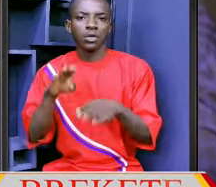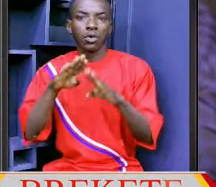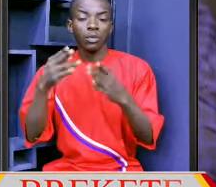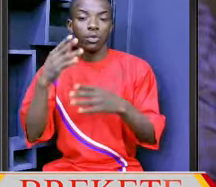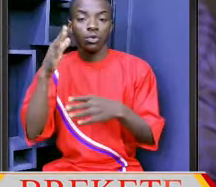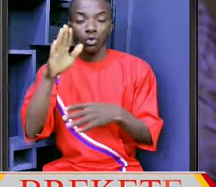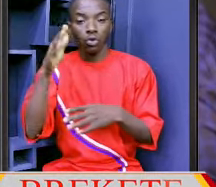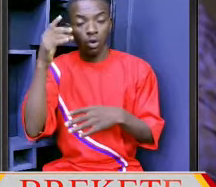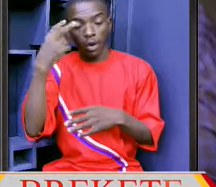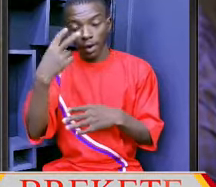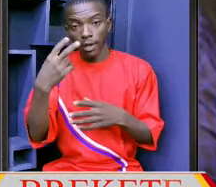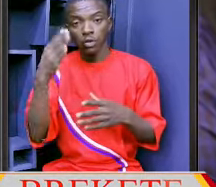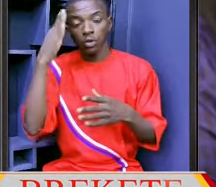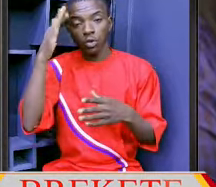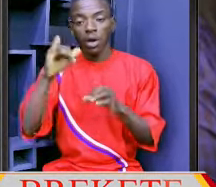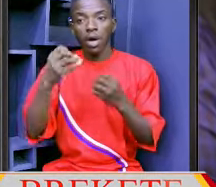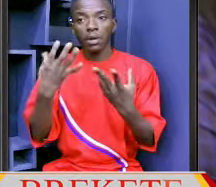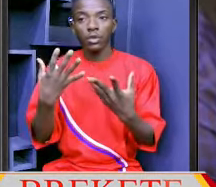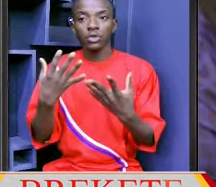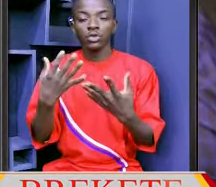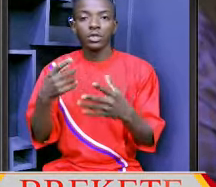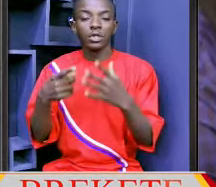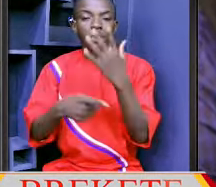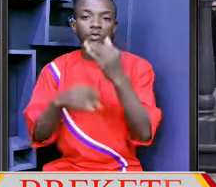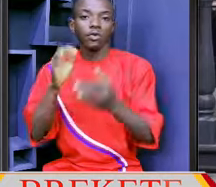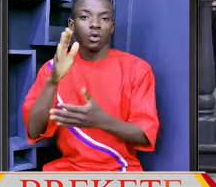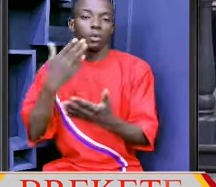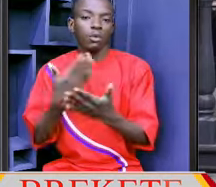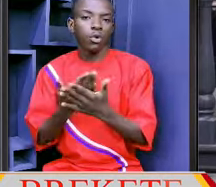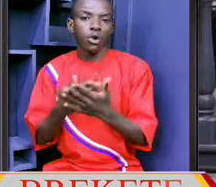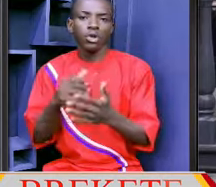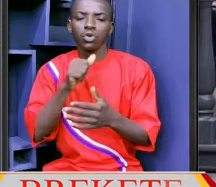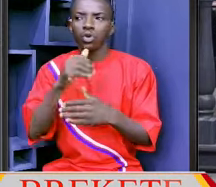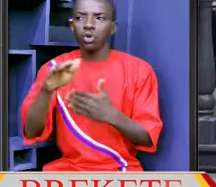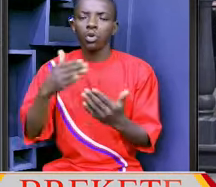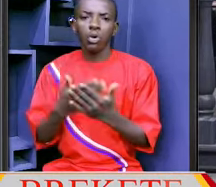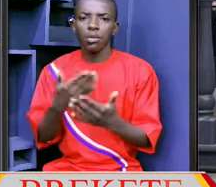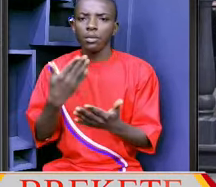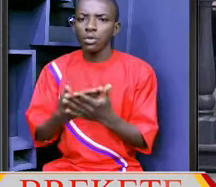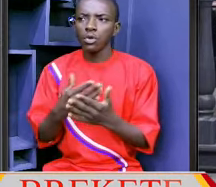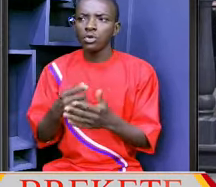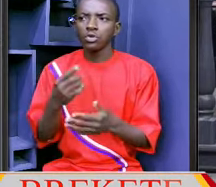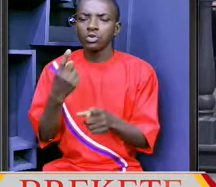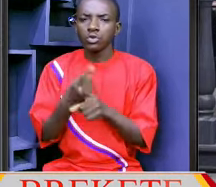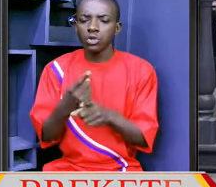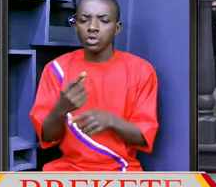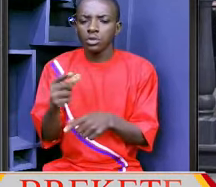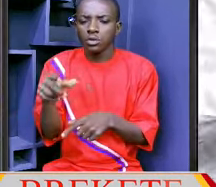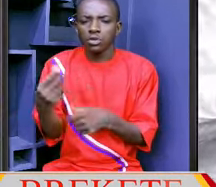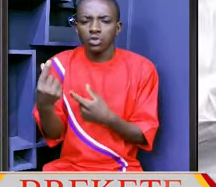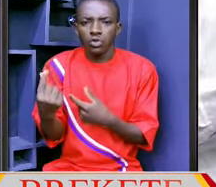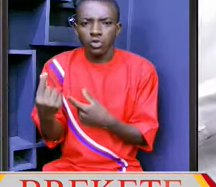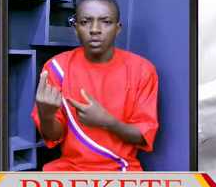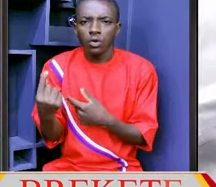eyes to know how much the thief of your money. Not all the money, no, just this